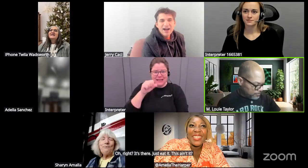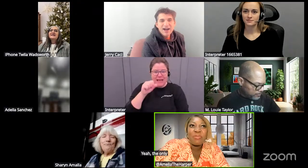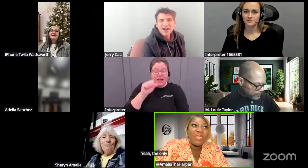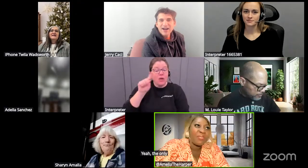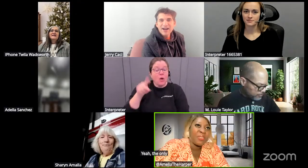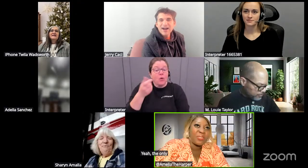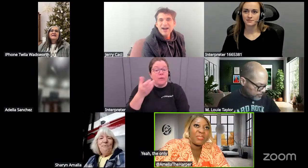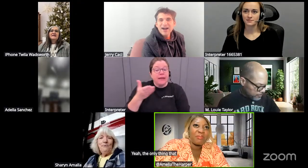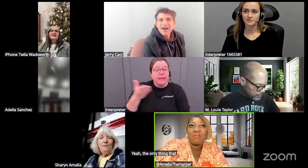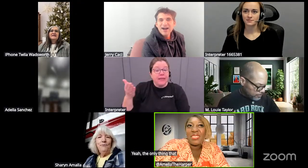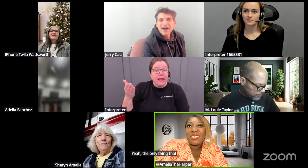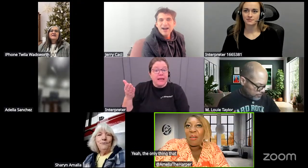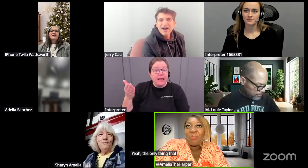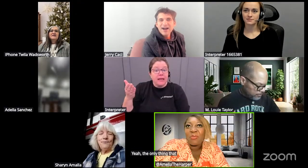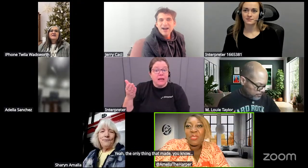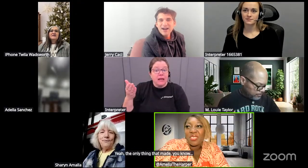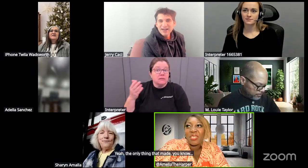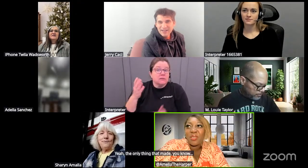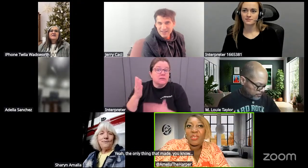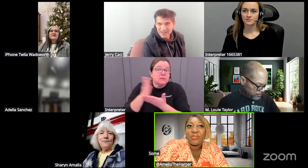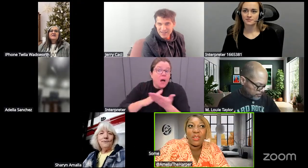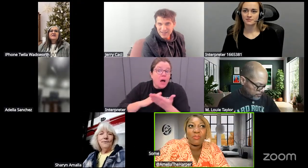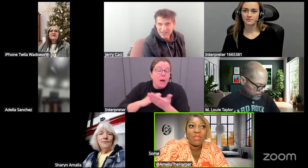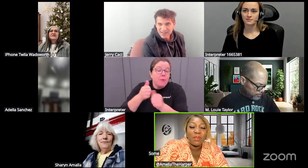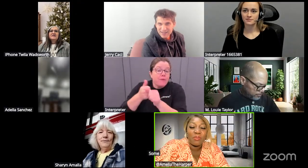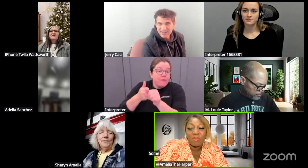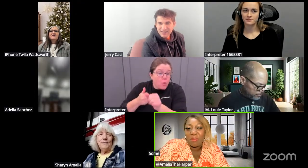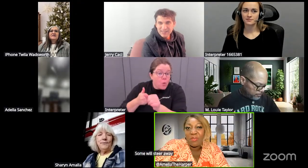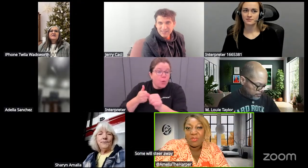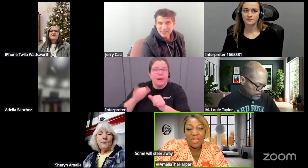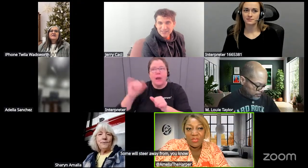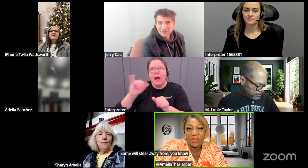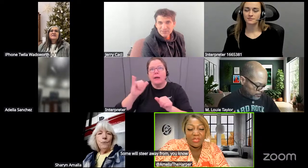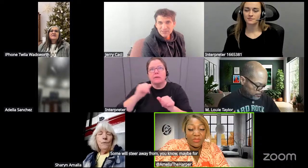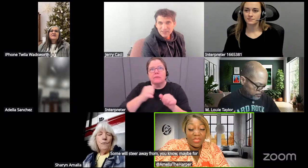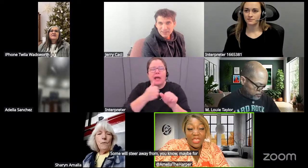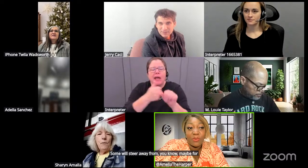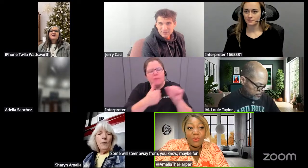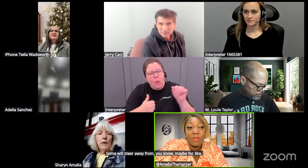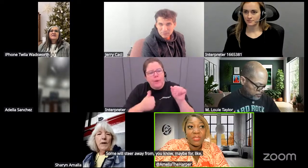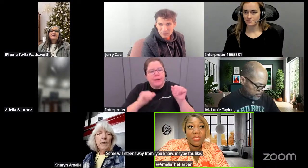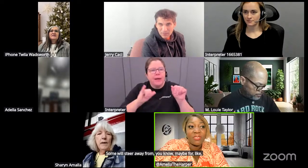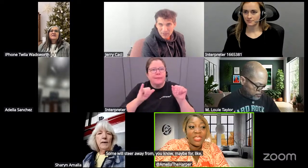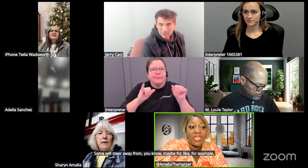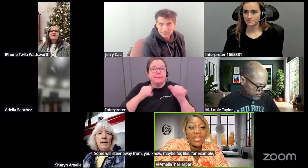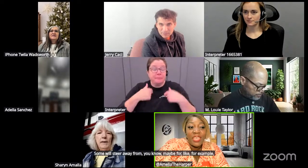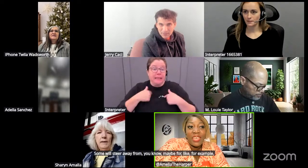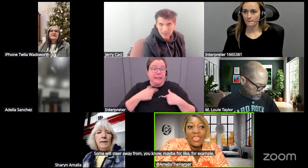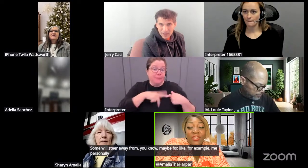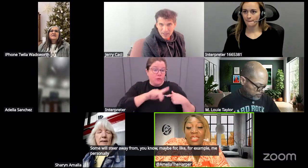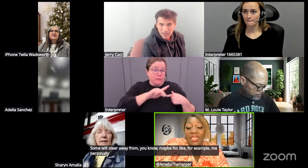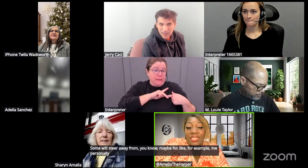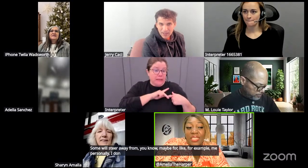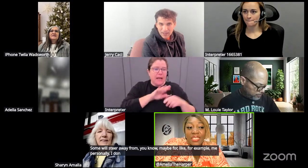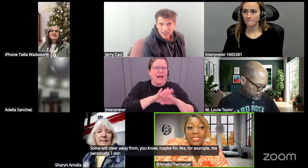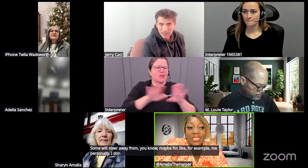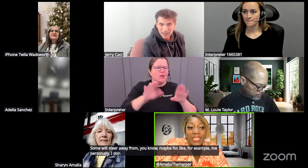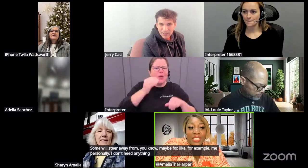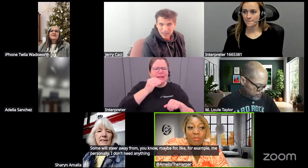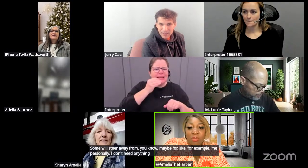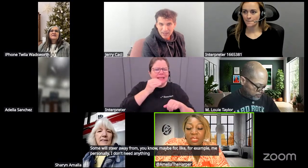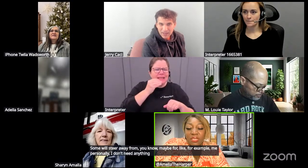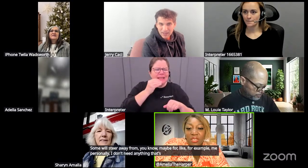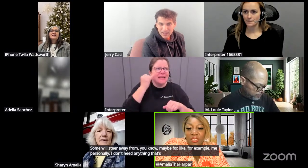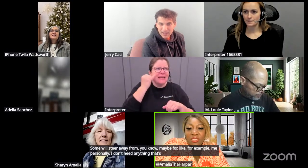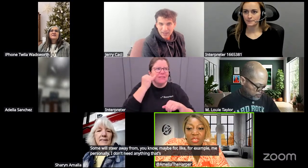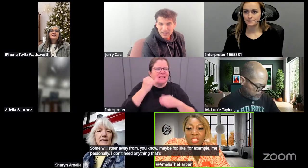that some will steer away from, maybe for example, me personally, I don't eat anything that's like